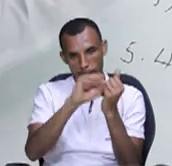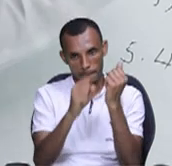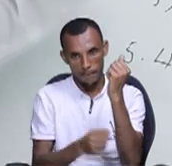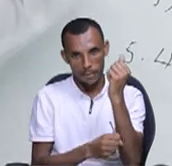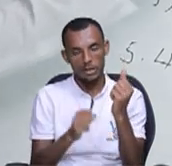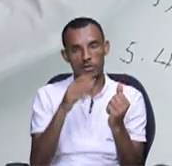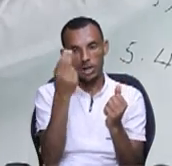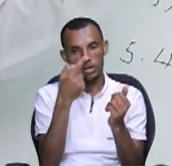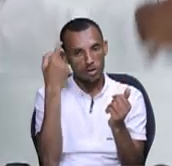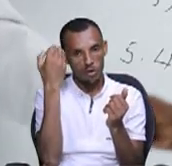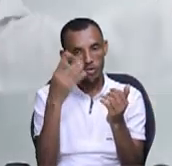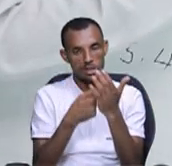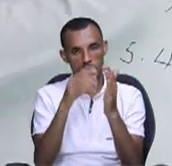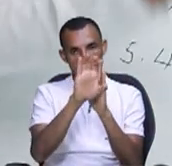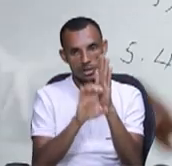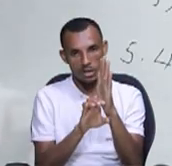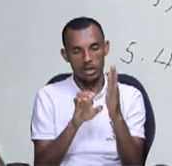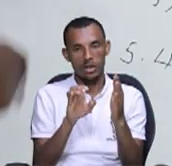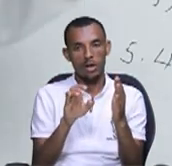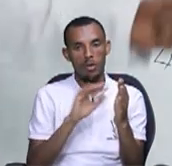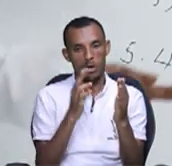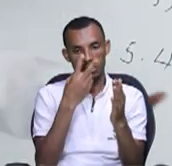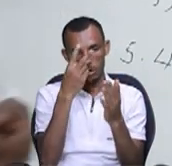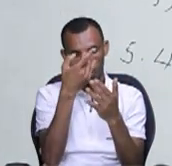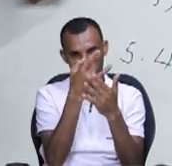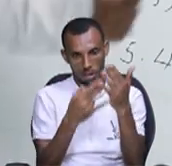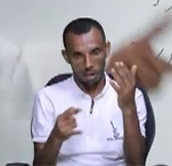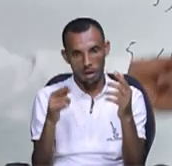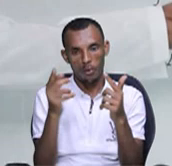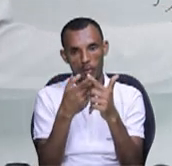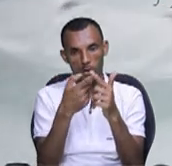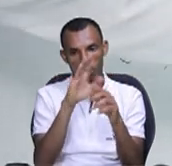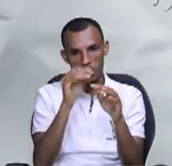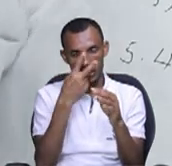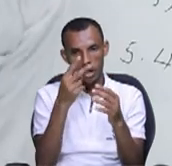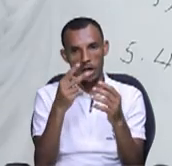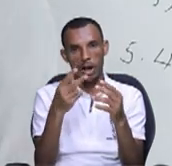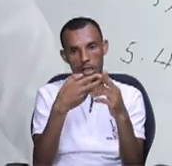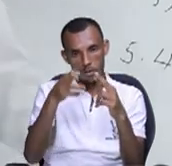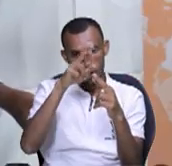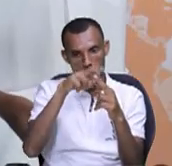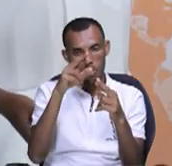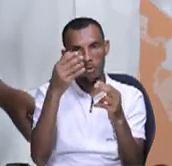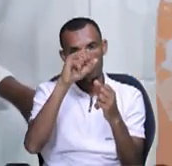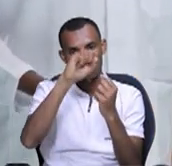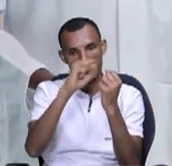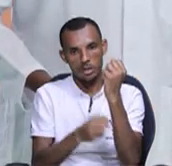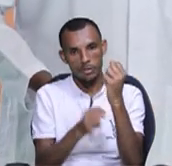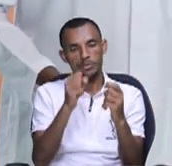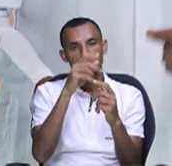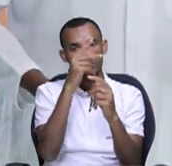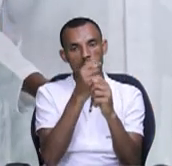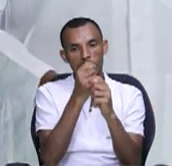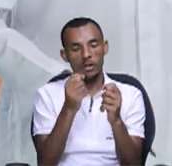chapter. This will be seen detailedly. And the next one, reciprocal of basic trigonometric function mean what are the